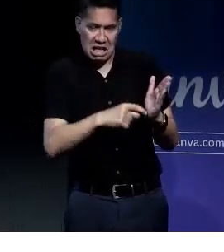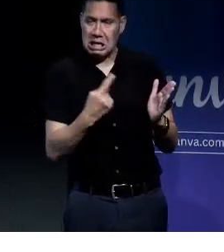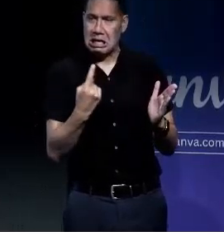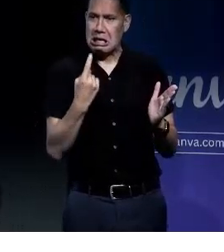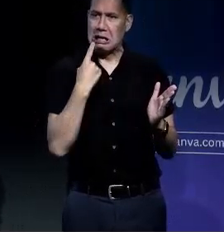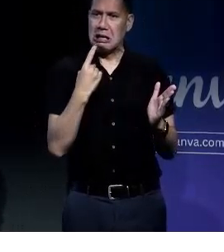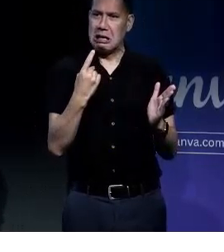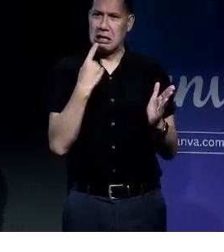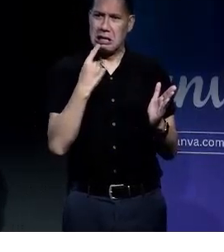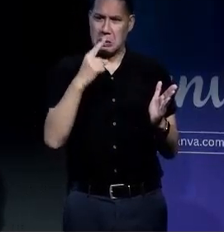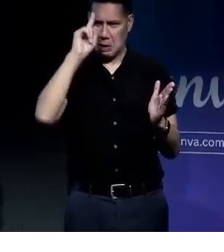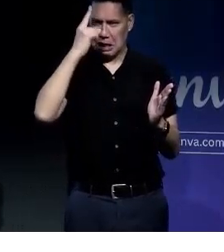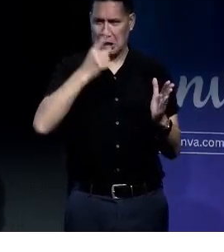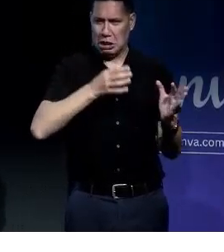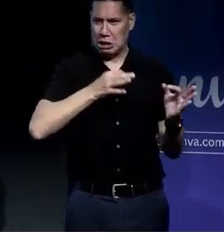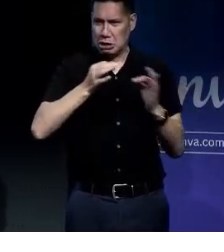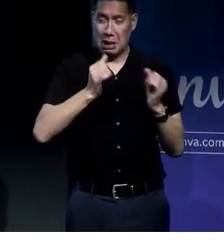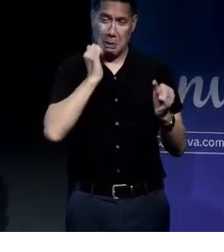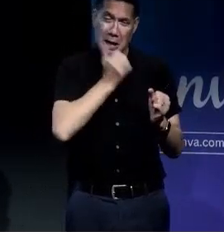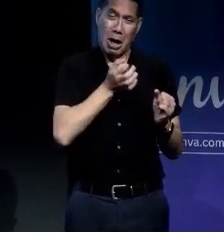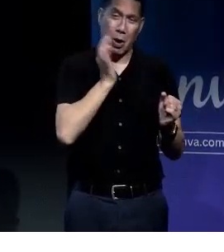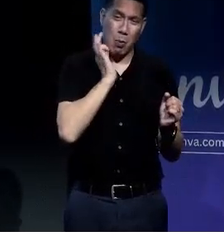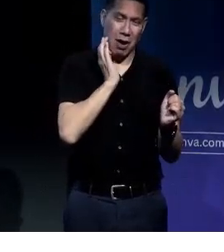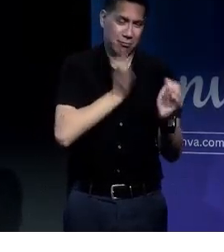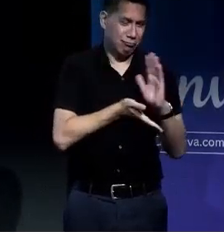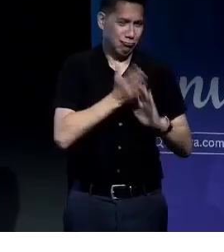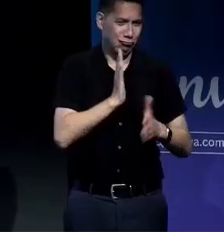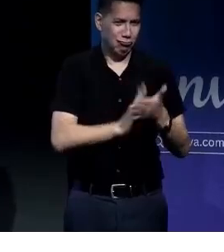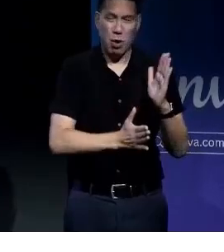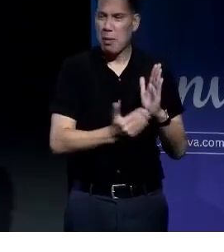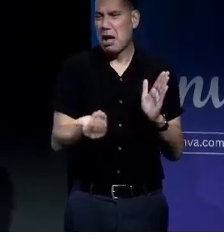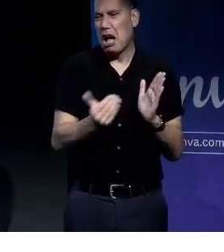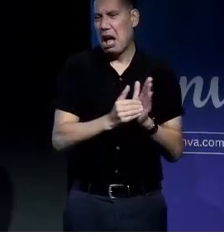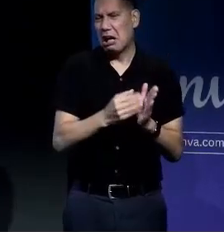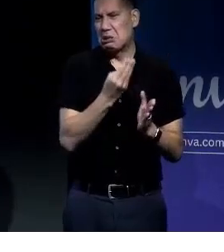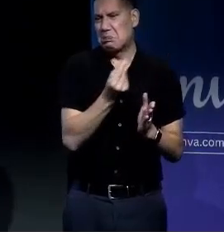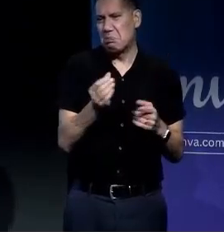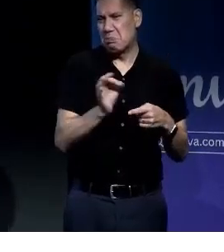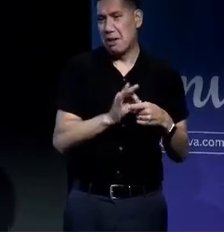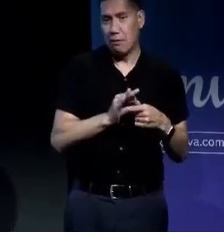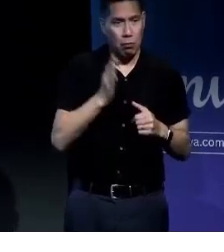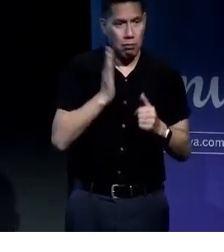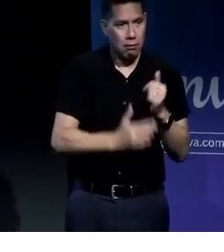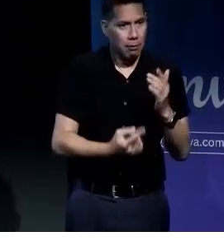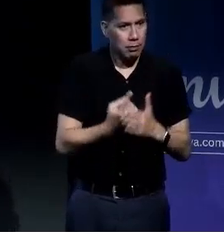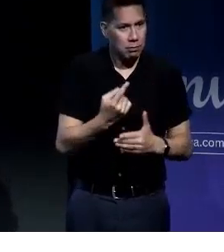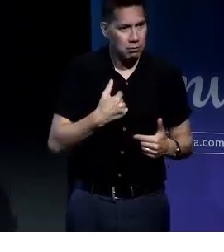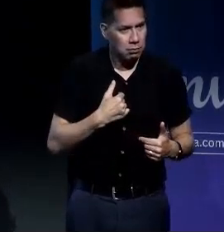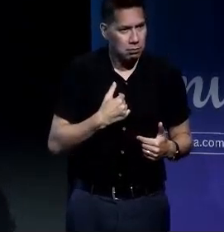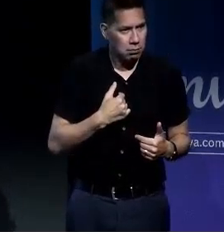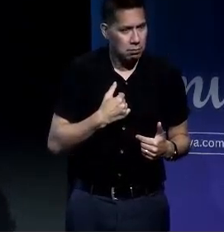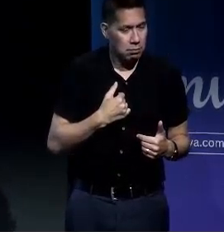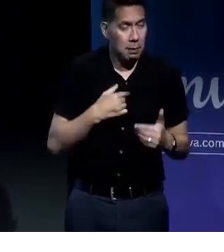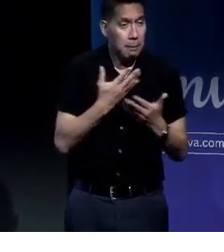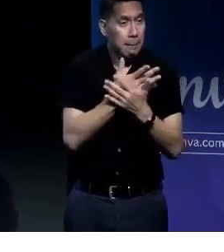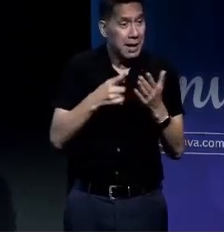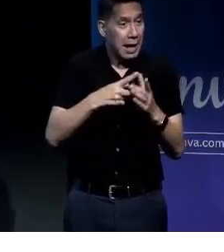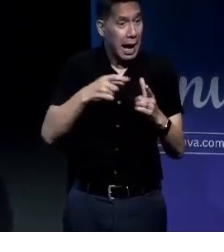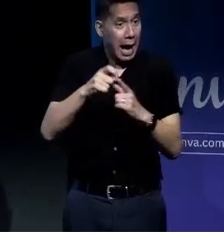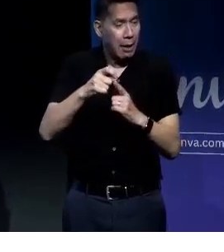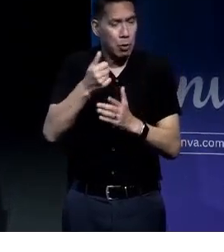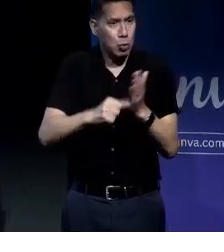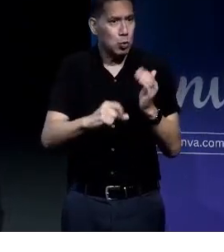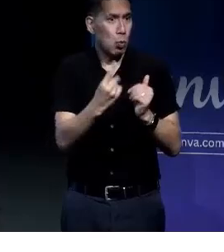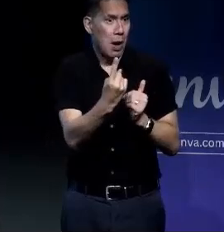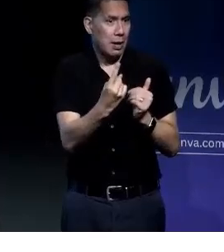out. I'm just going to design your thing in black and white and we'll maybe have a pop of colour. That's not going to happen. A lot of apps also just use one mode,